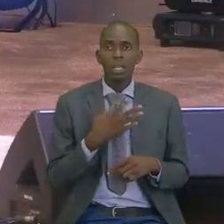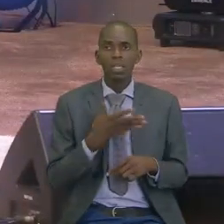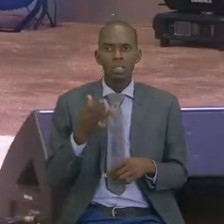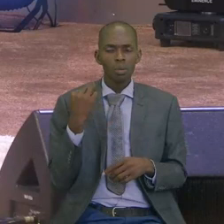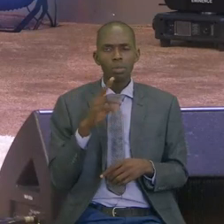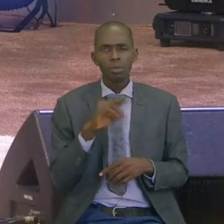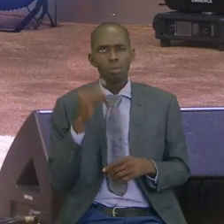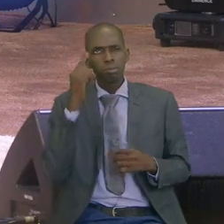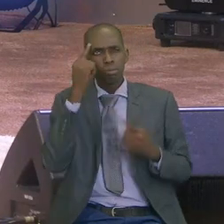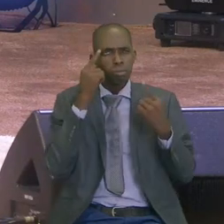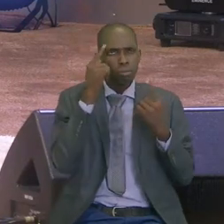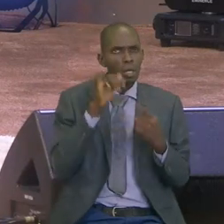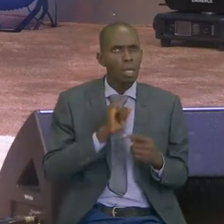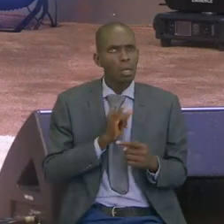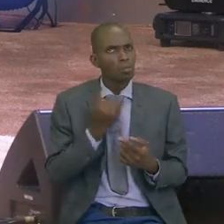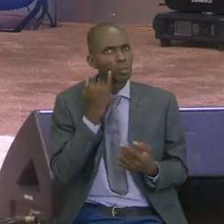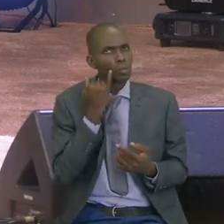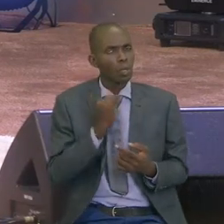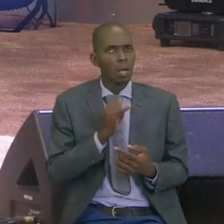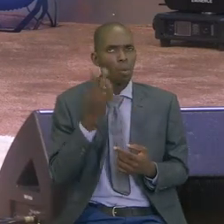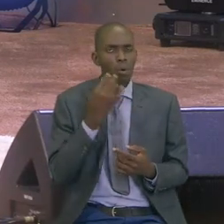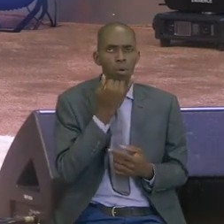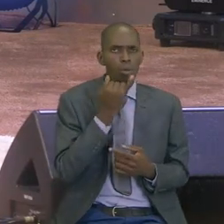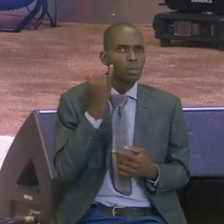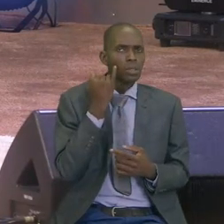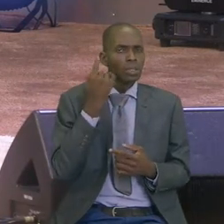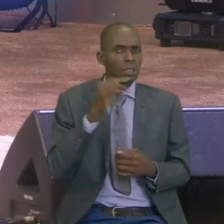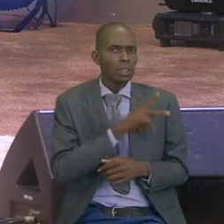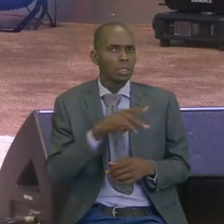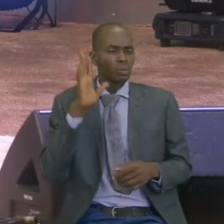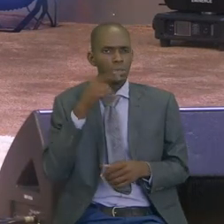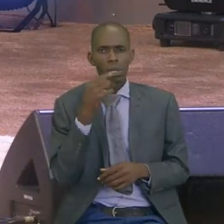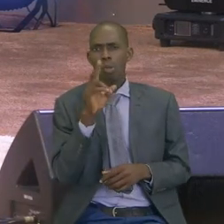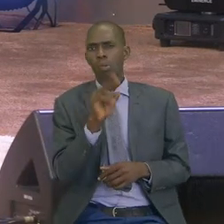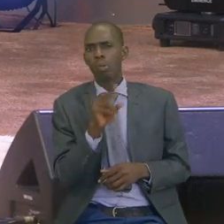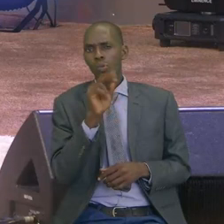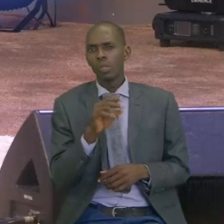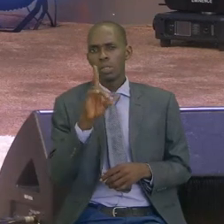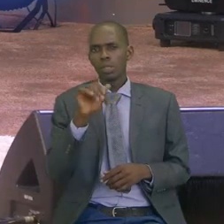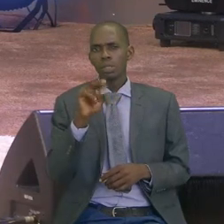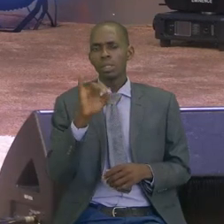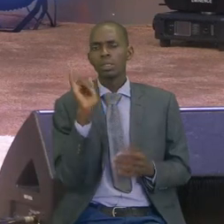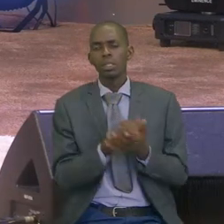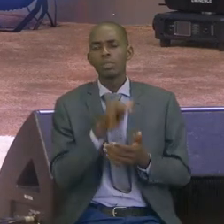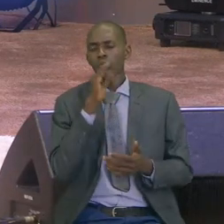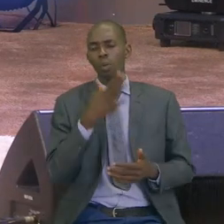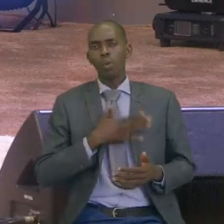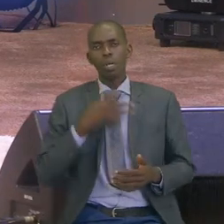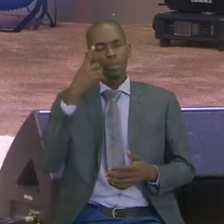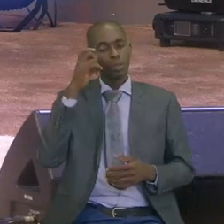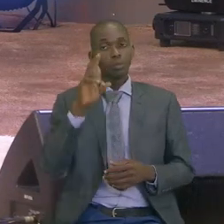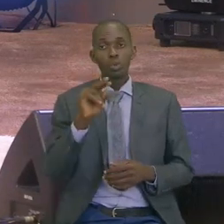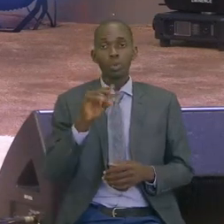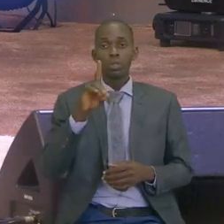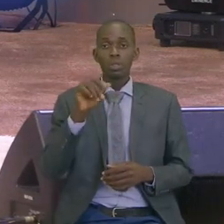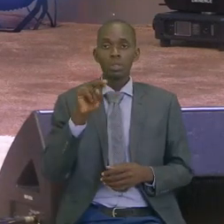I was wrong, suppose the king will say, Daniel, that is not the case. He was so very sure, because he